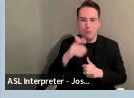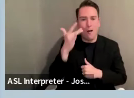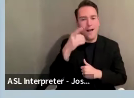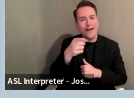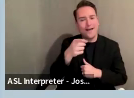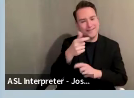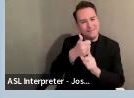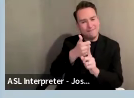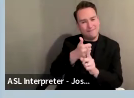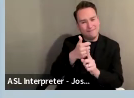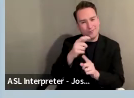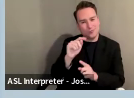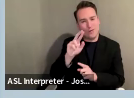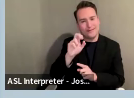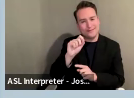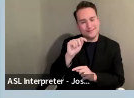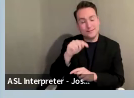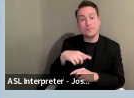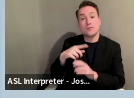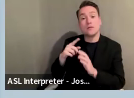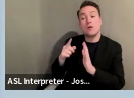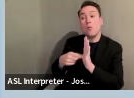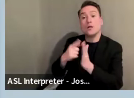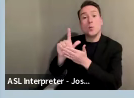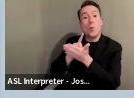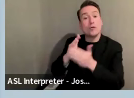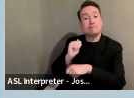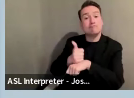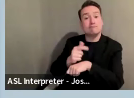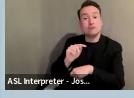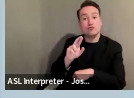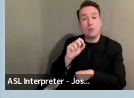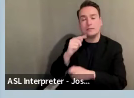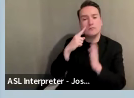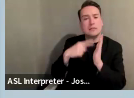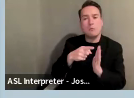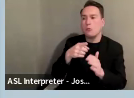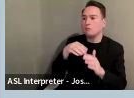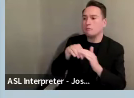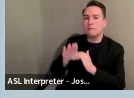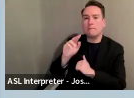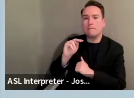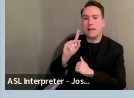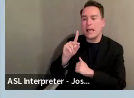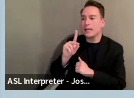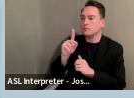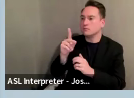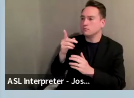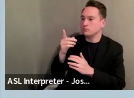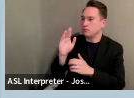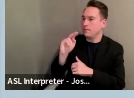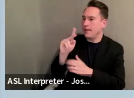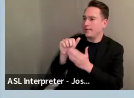So once a lawyer creates that trust, and let's say you're going to go to your bank and put your bank account into your trust or your credit union, you